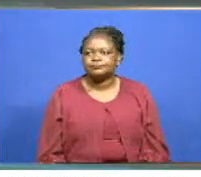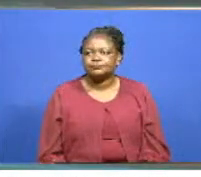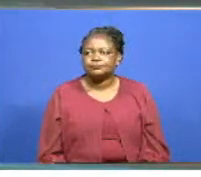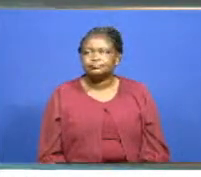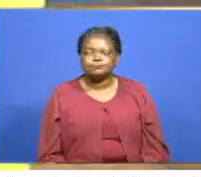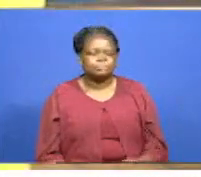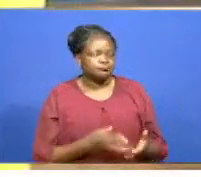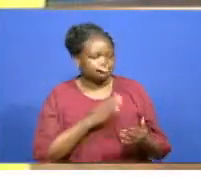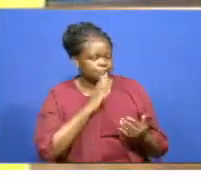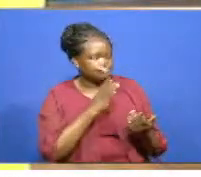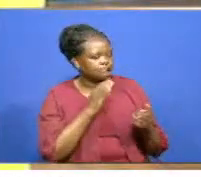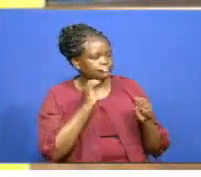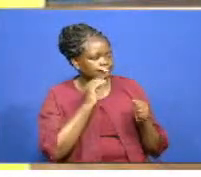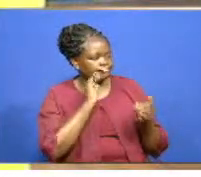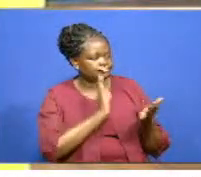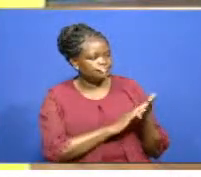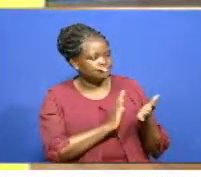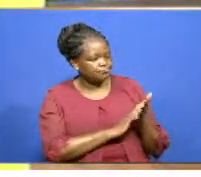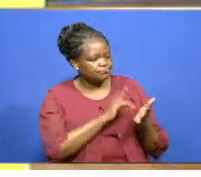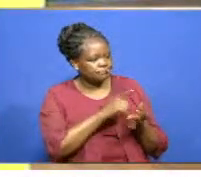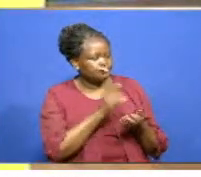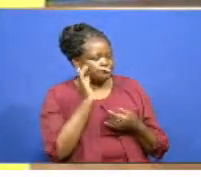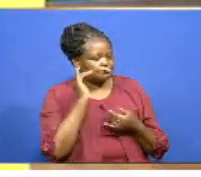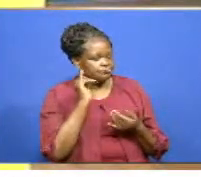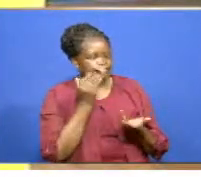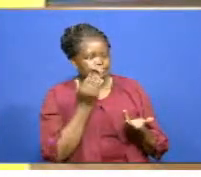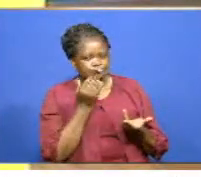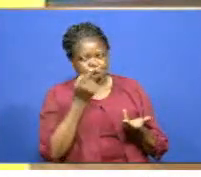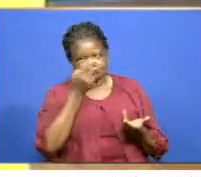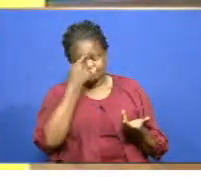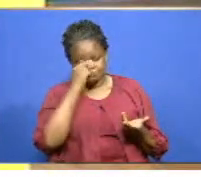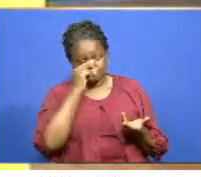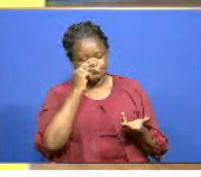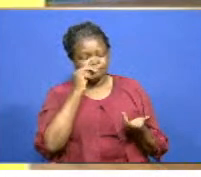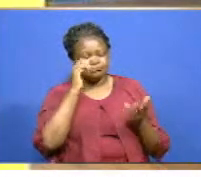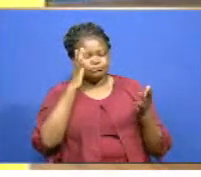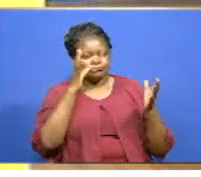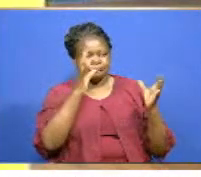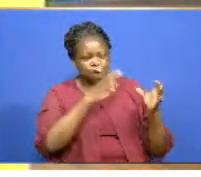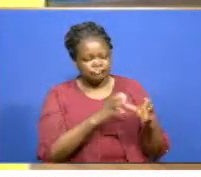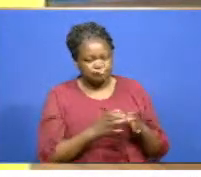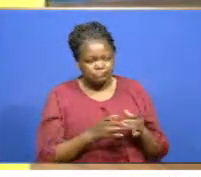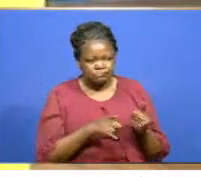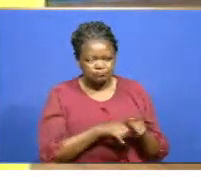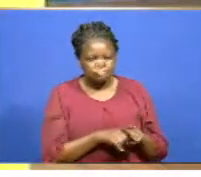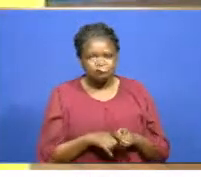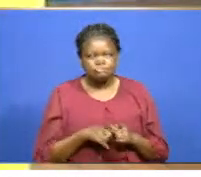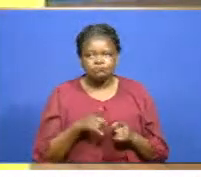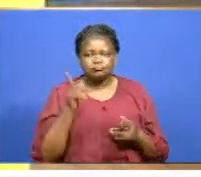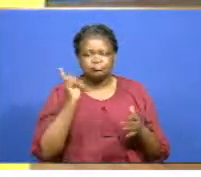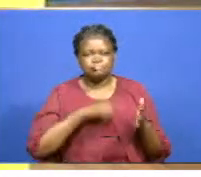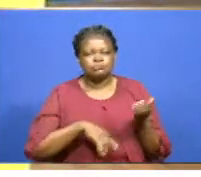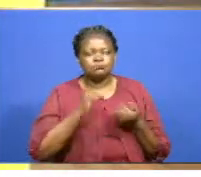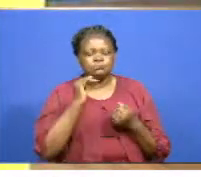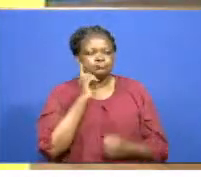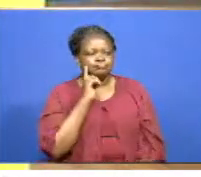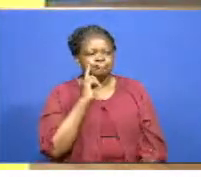Perhaps, Moliru, you can comment on that, the expectations, and especially for the big parties, and what should we expect